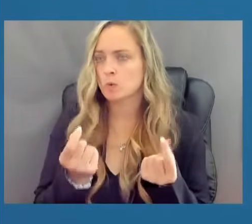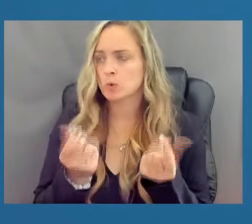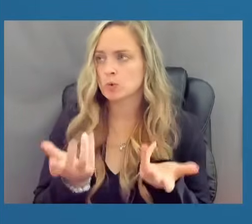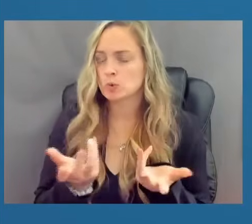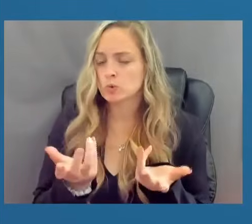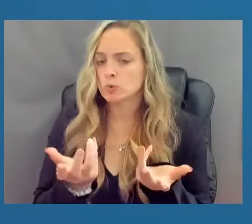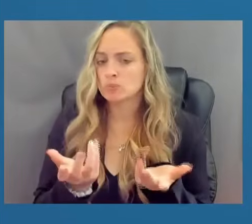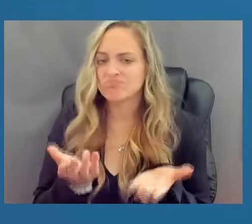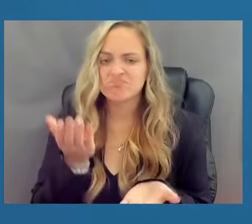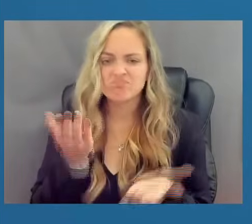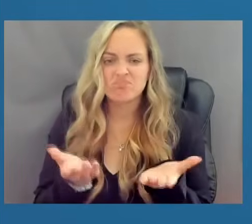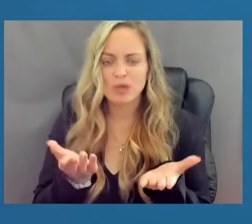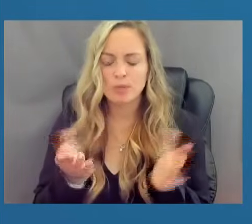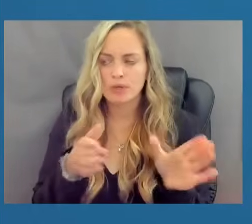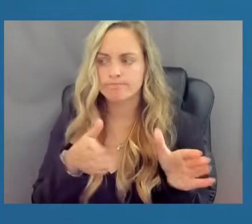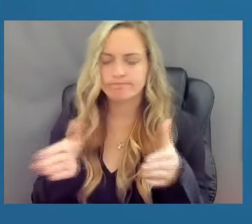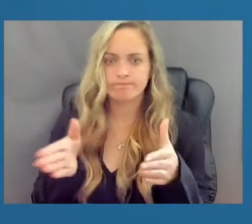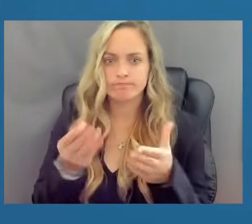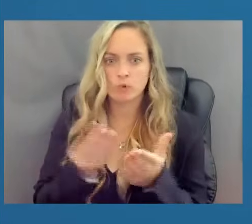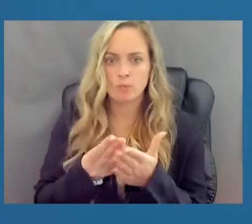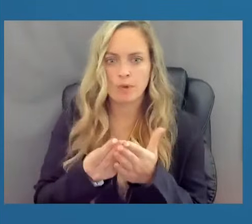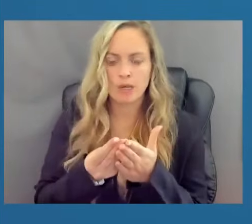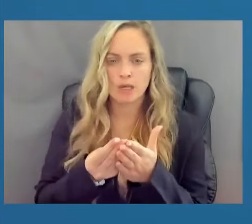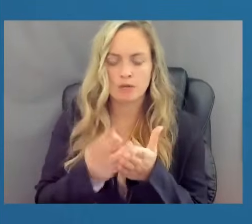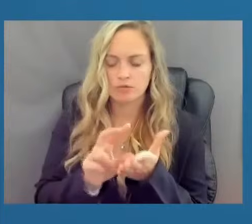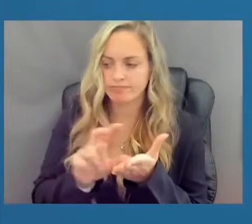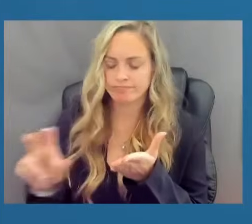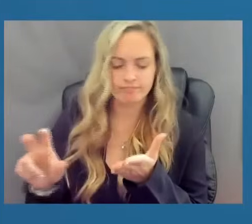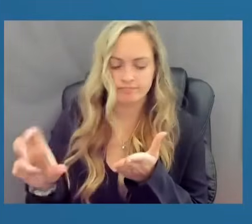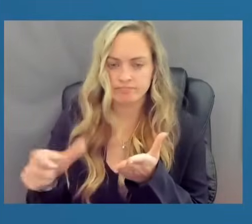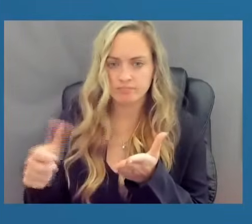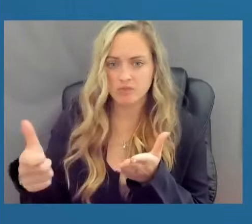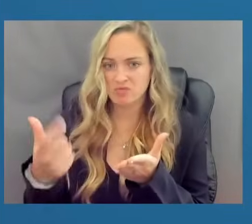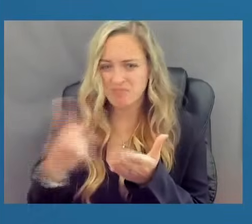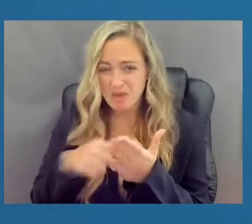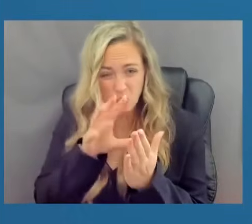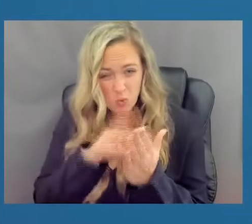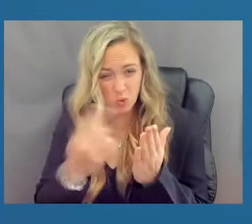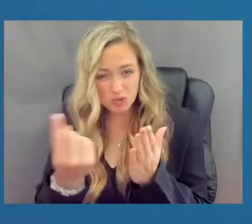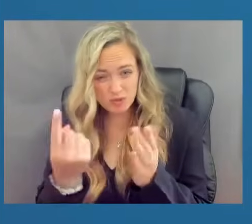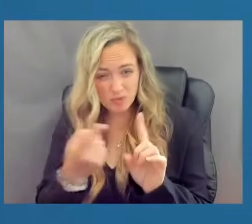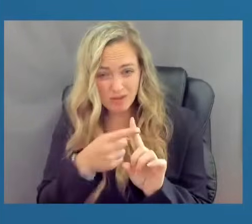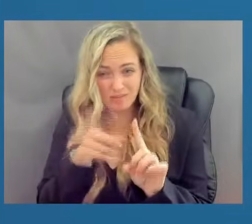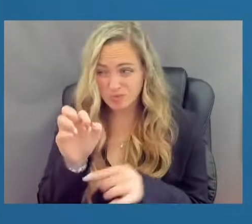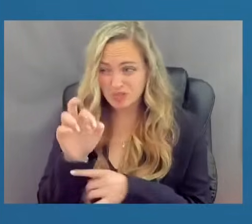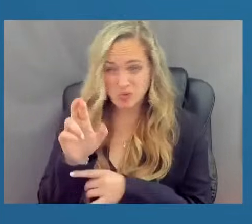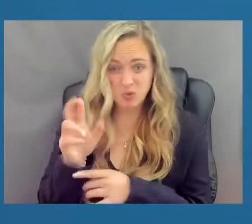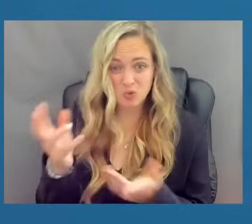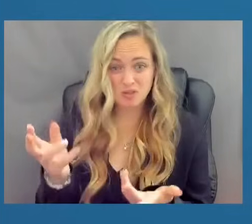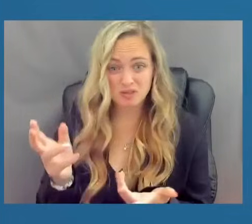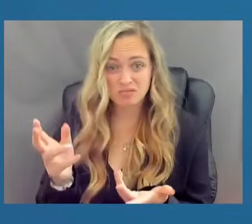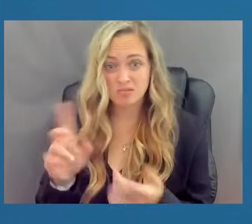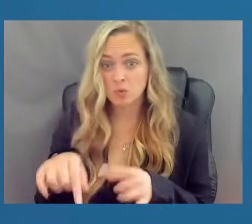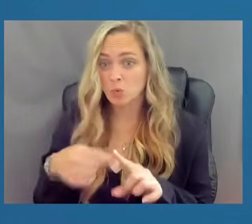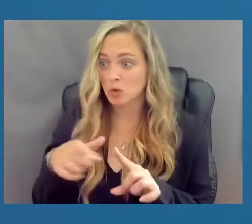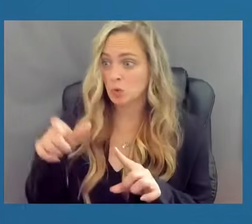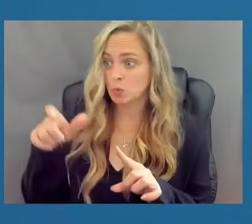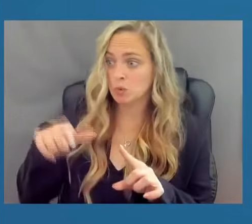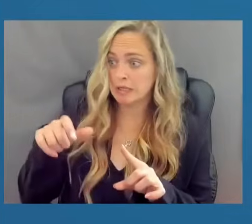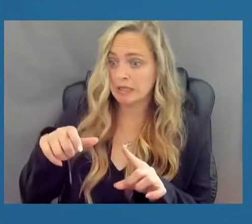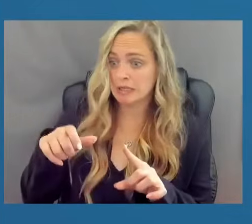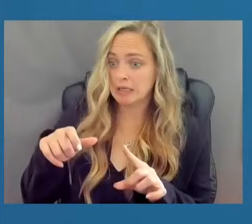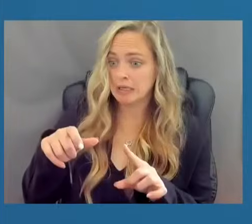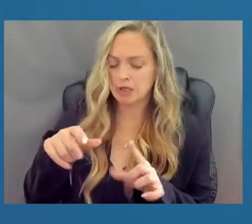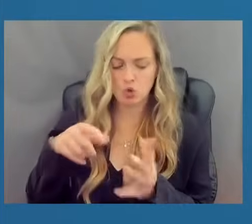Maybe you ought to redirect your resources as we've done here. I mean, maybe there's a lesson from places like Syracuse. When there's a need, you fund